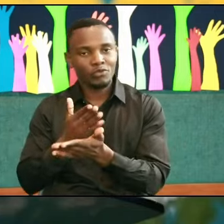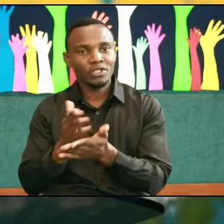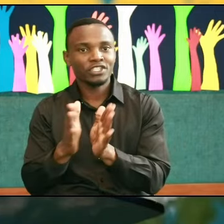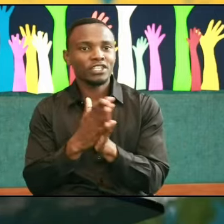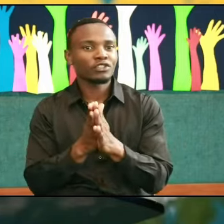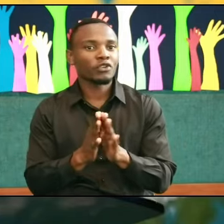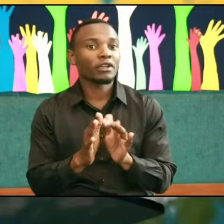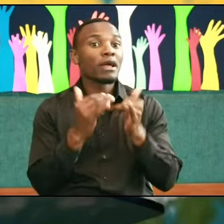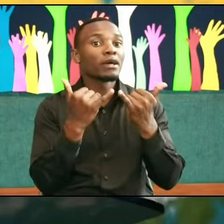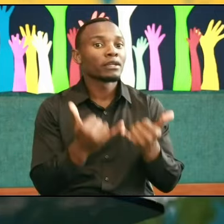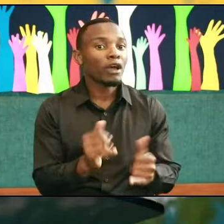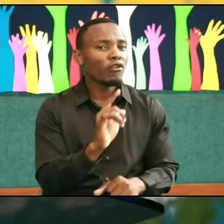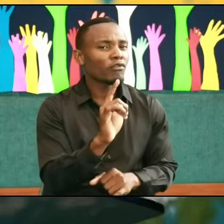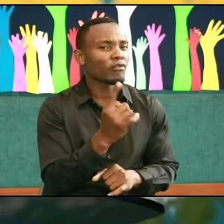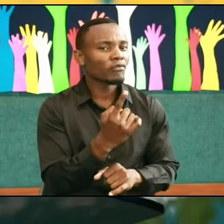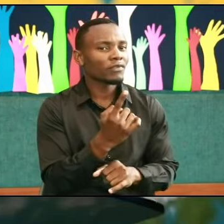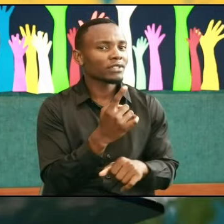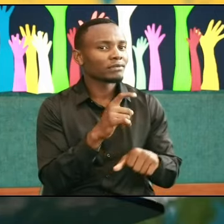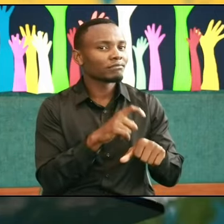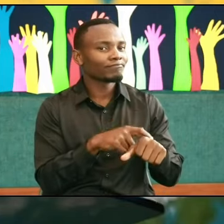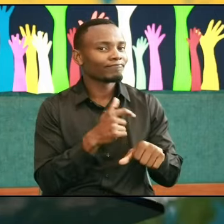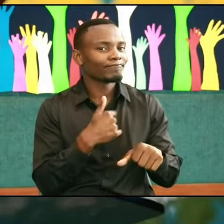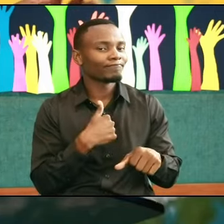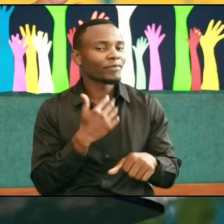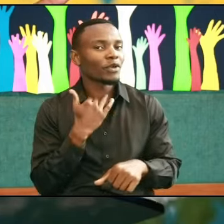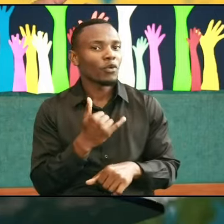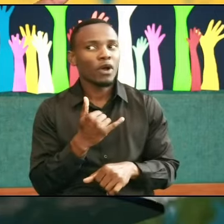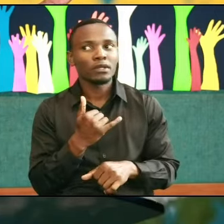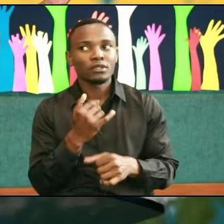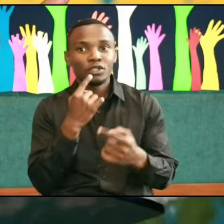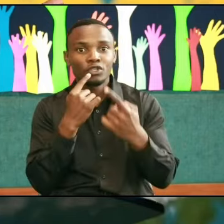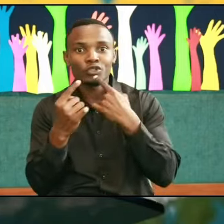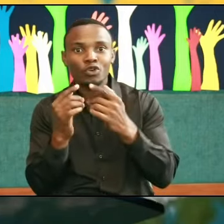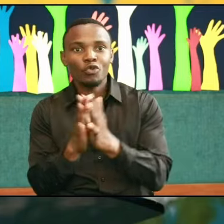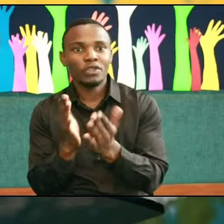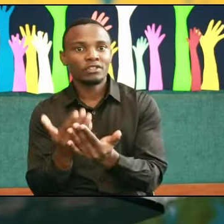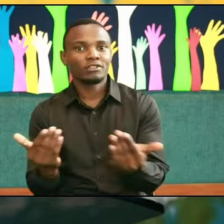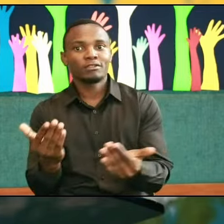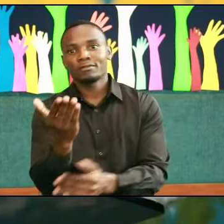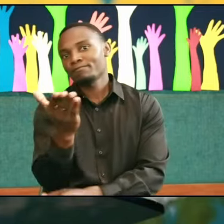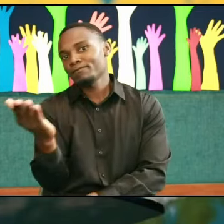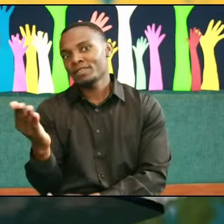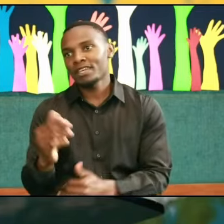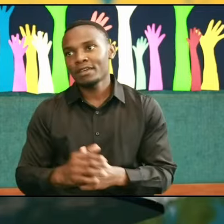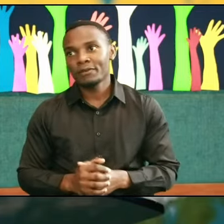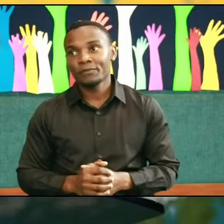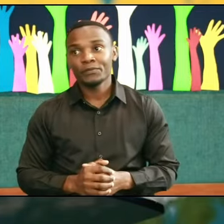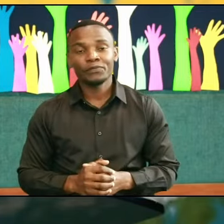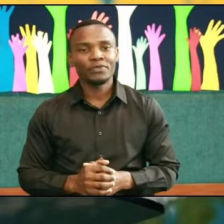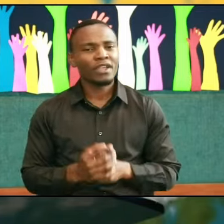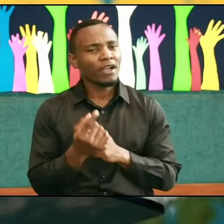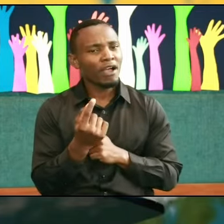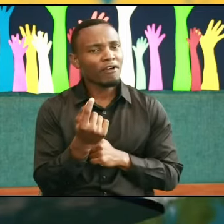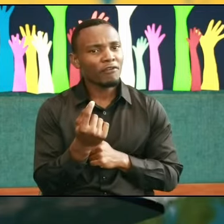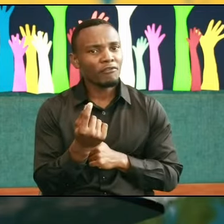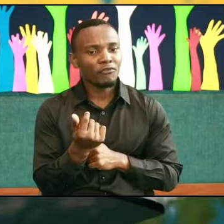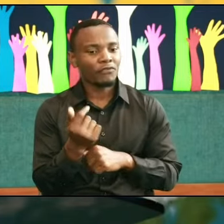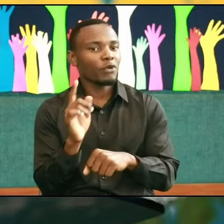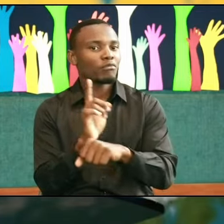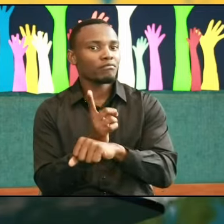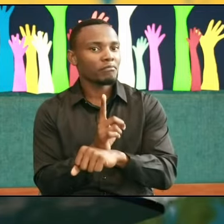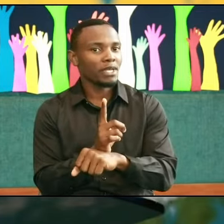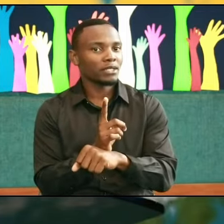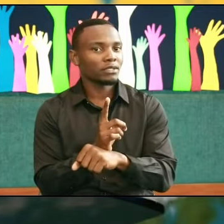first to take the first few minutes and talk to the children. It's their day today, isn't it? Just a few minutes to talk to